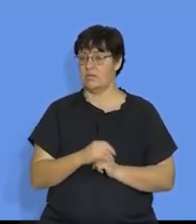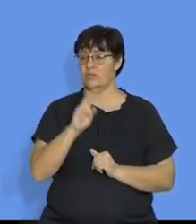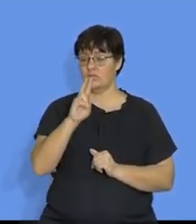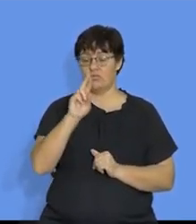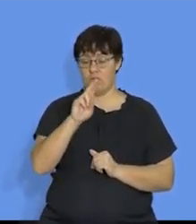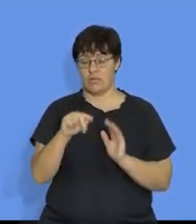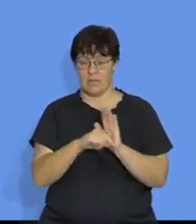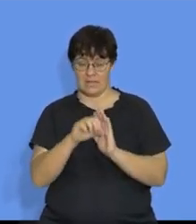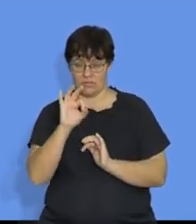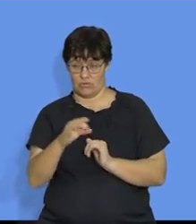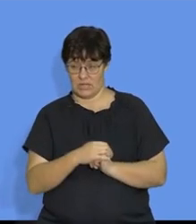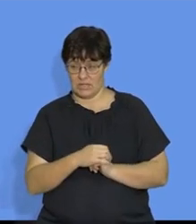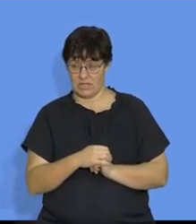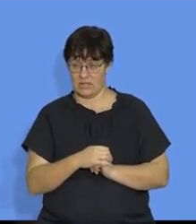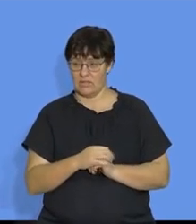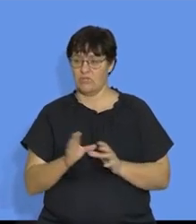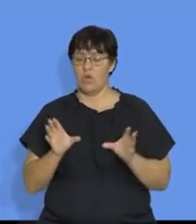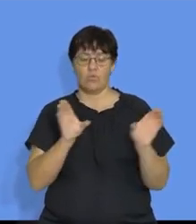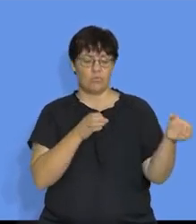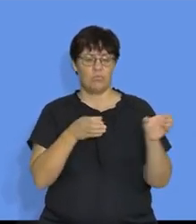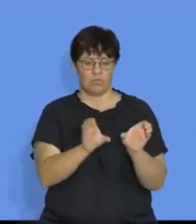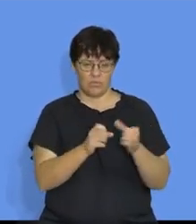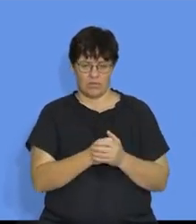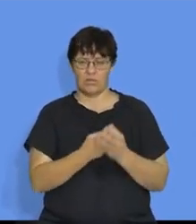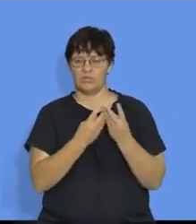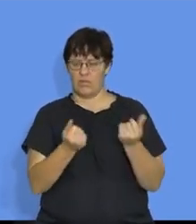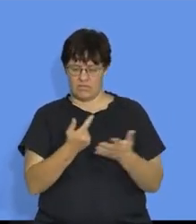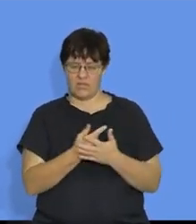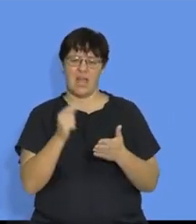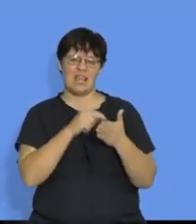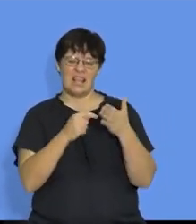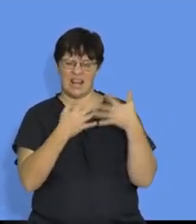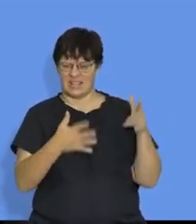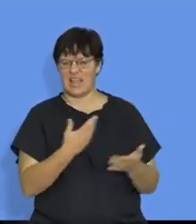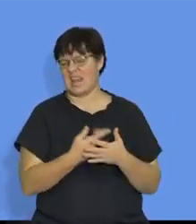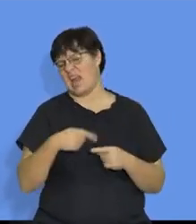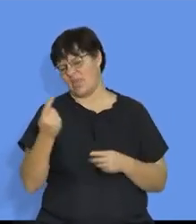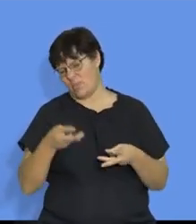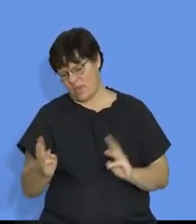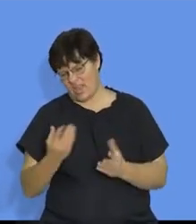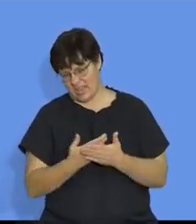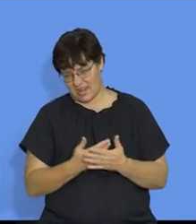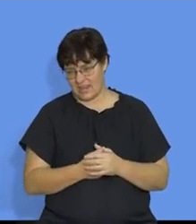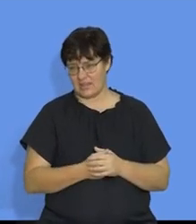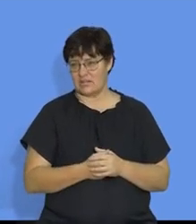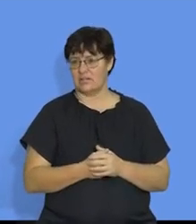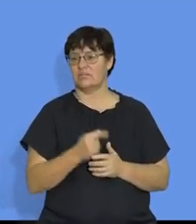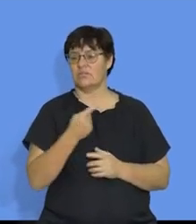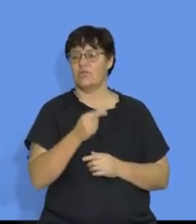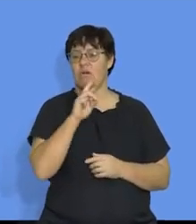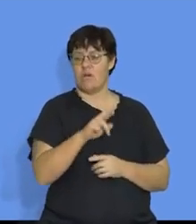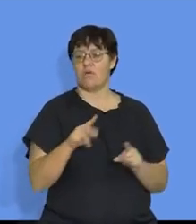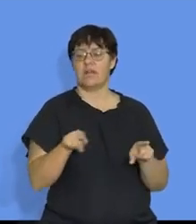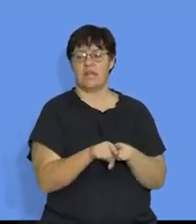2R minus 3. This is the grouping way of solving a trinomial. You can use your calculators to do another way. So this means